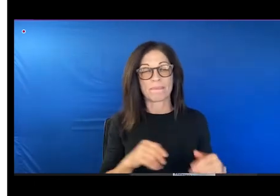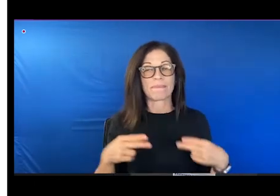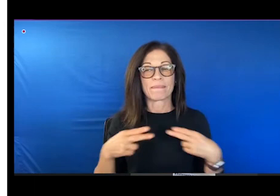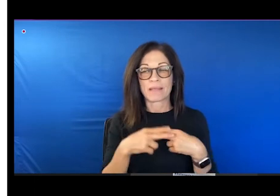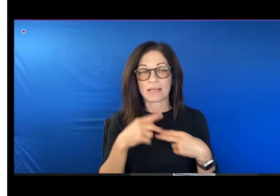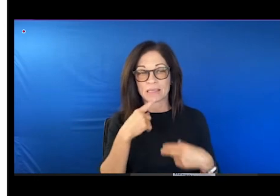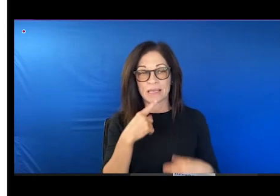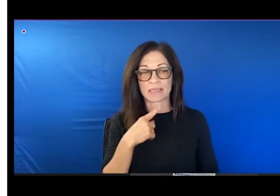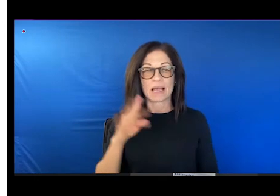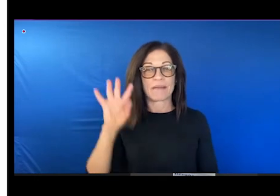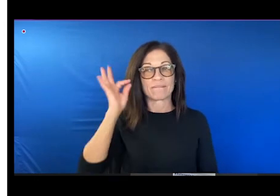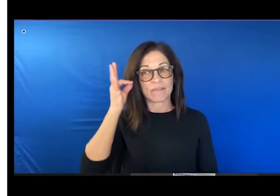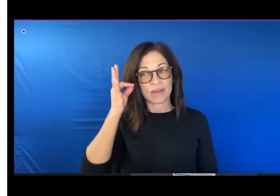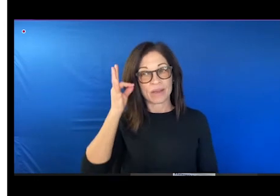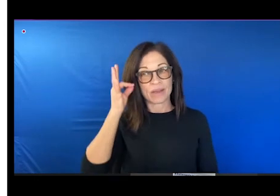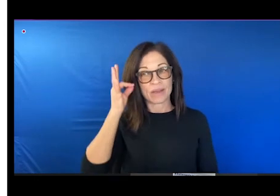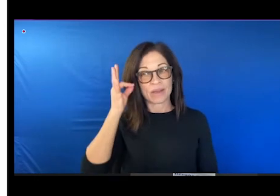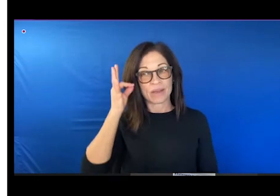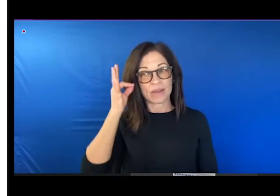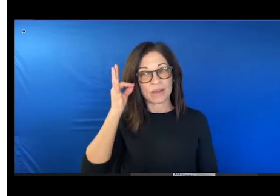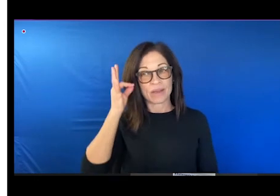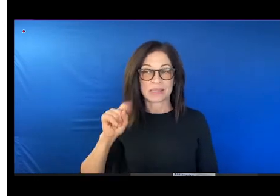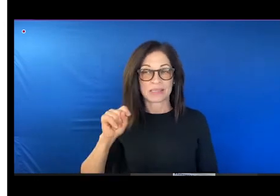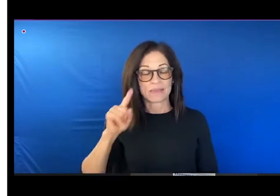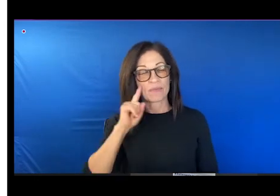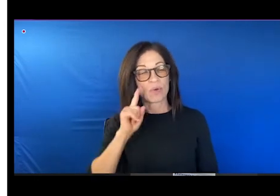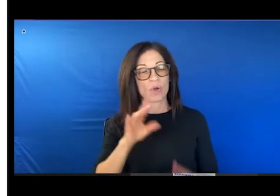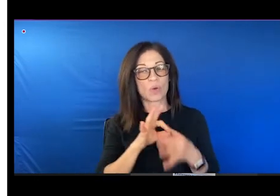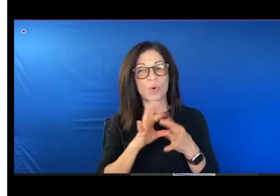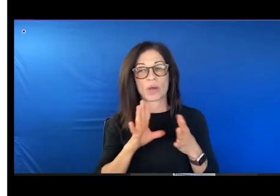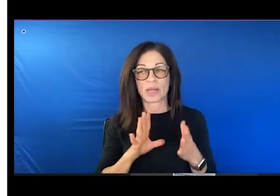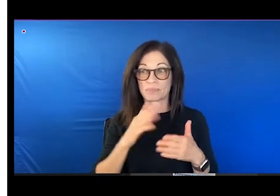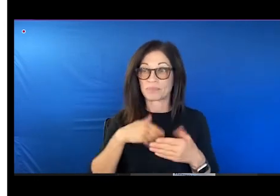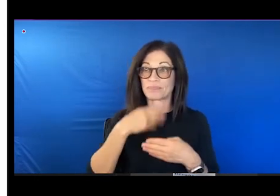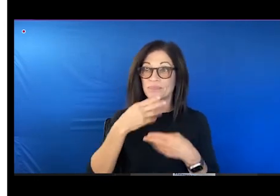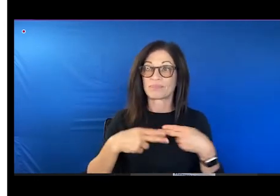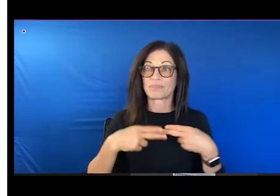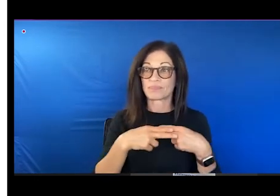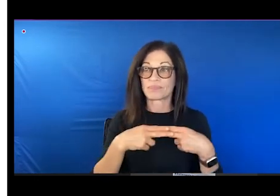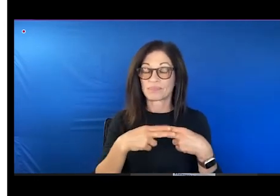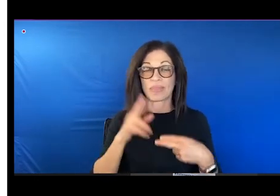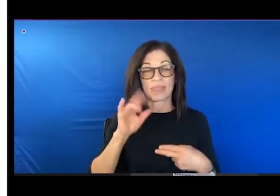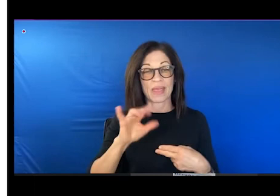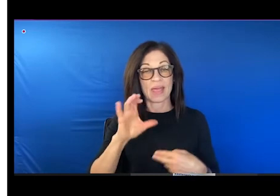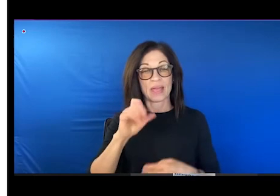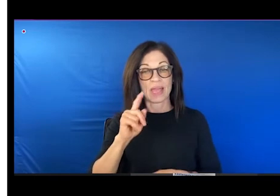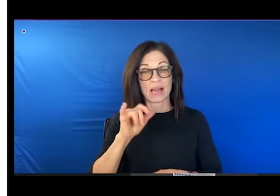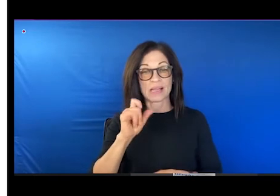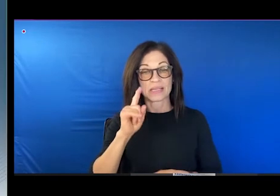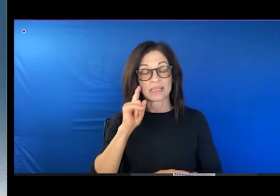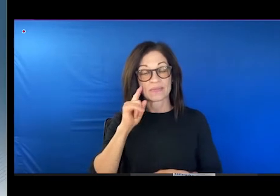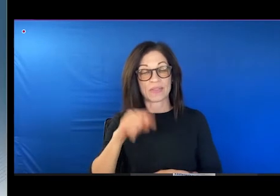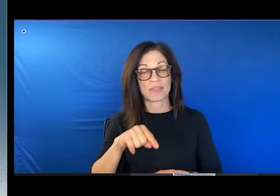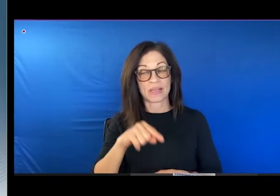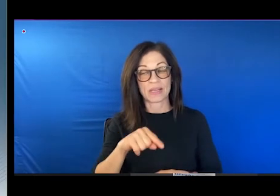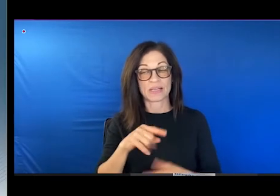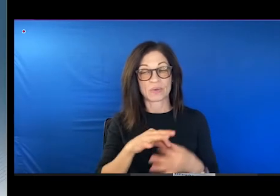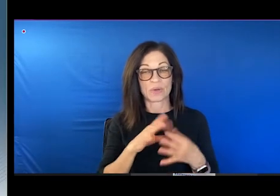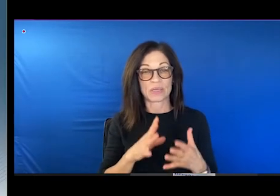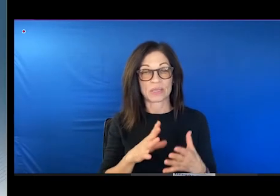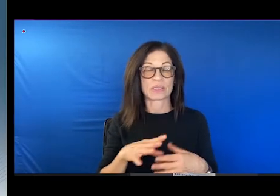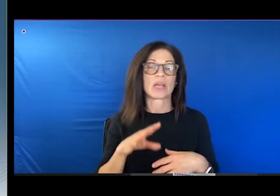wall, and the slide reads a federal catalyst for coordination. On the next slide, the federal catalyst for